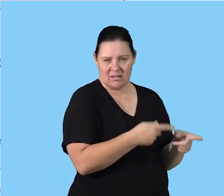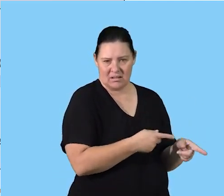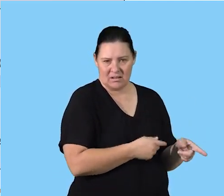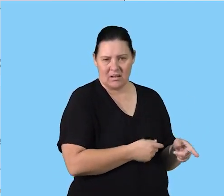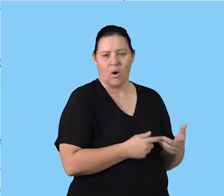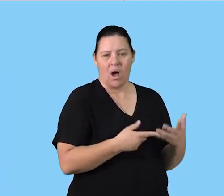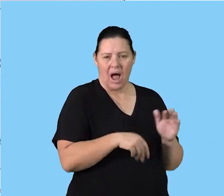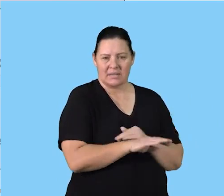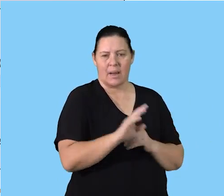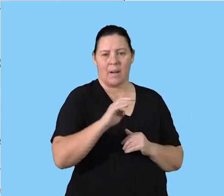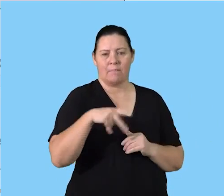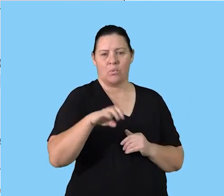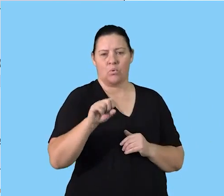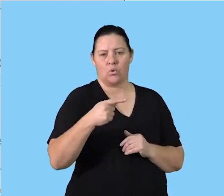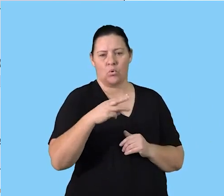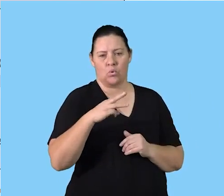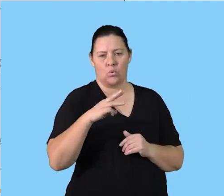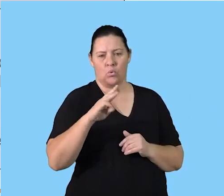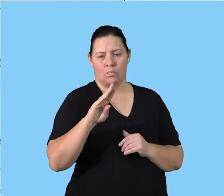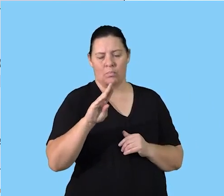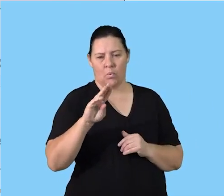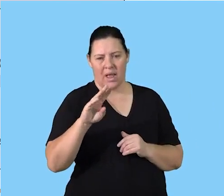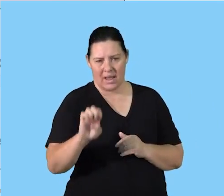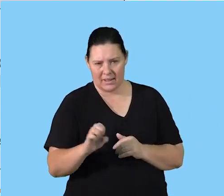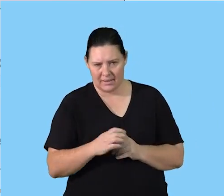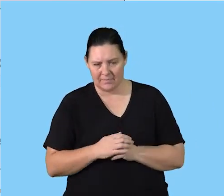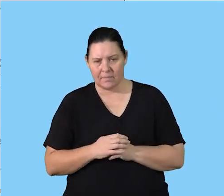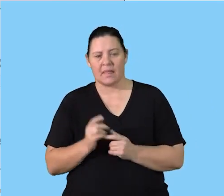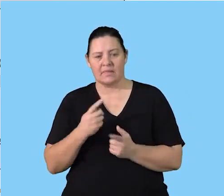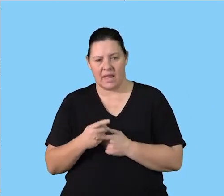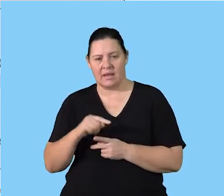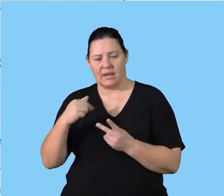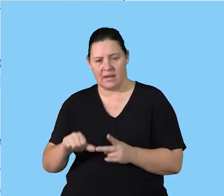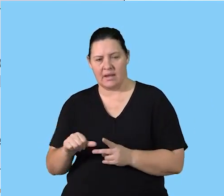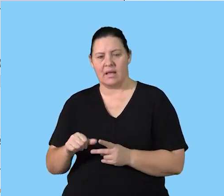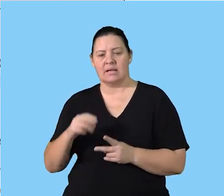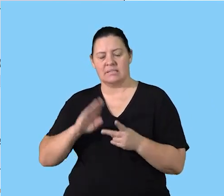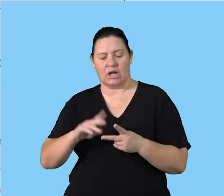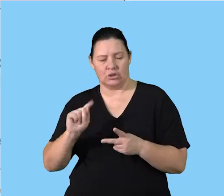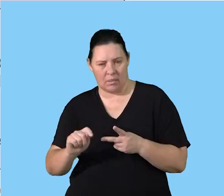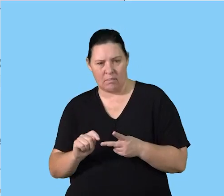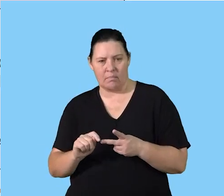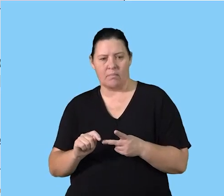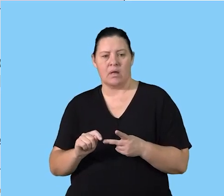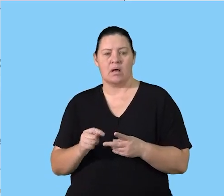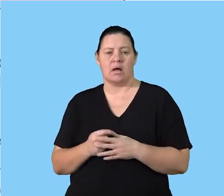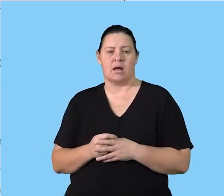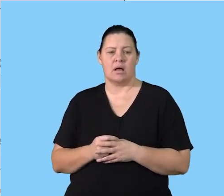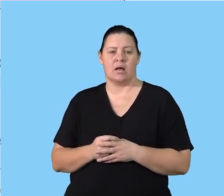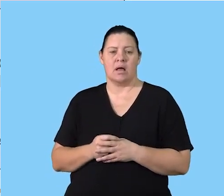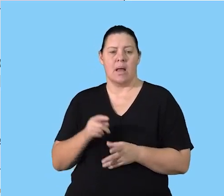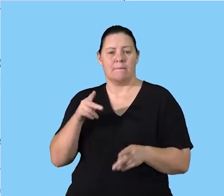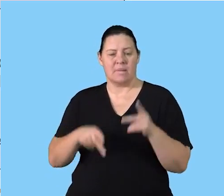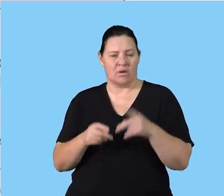grade 7 under transatlantic slaves. In terms of the second term under Mineral Revolution, we have got mining of